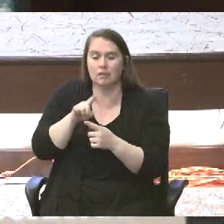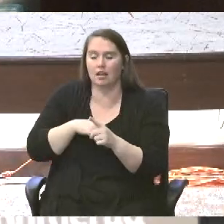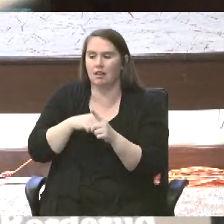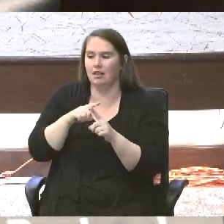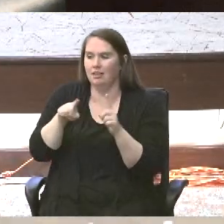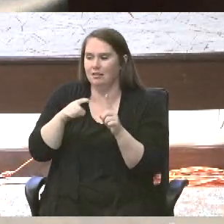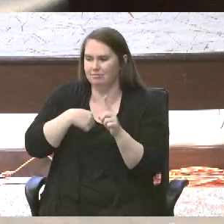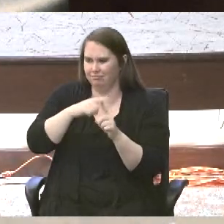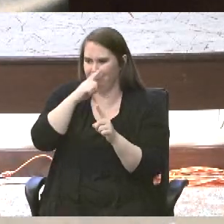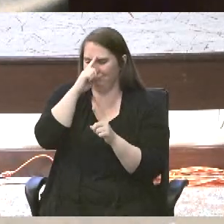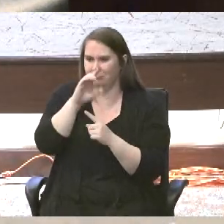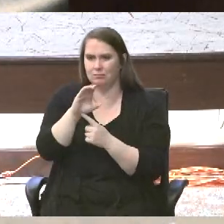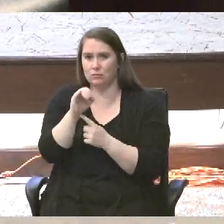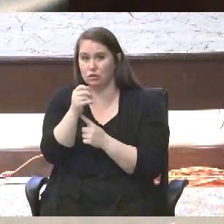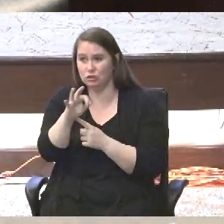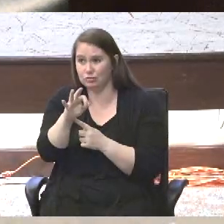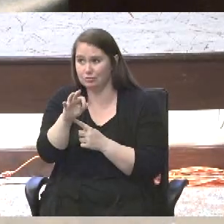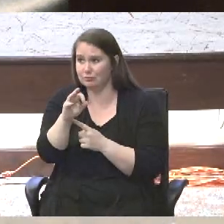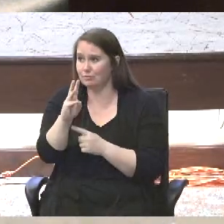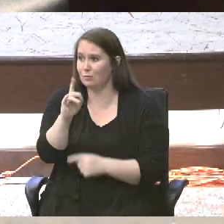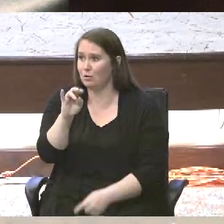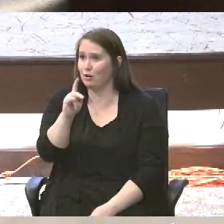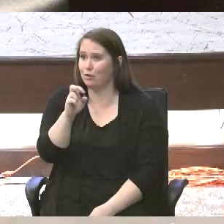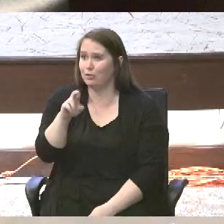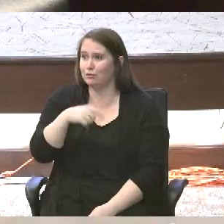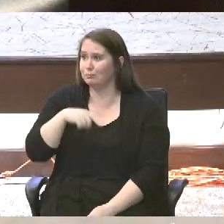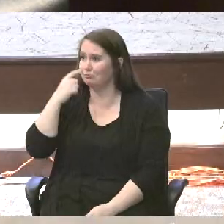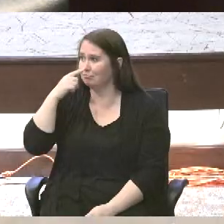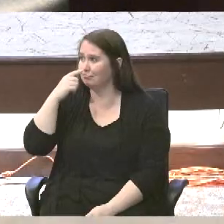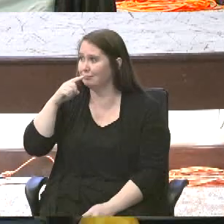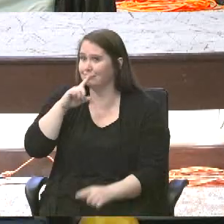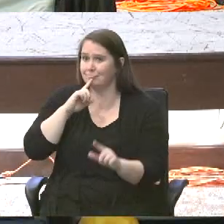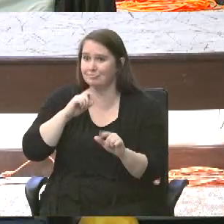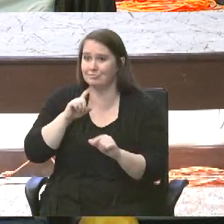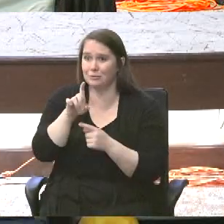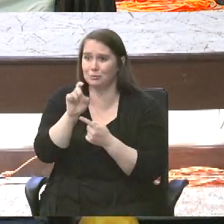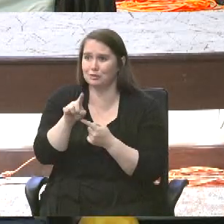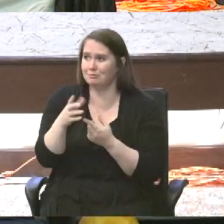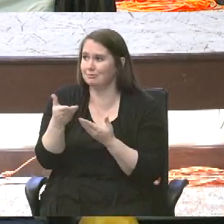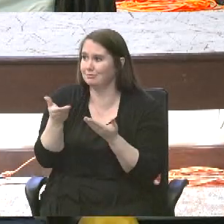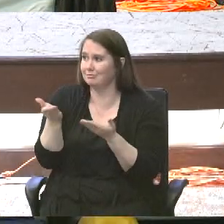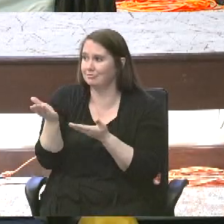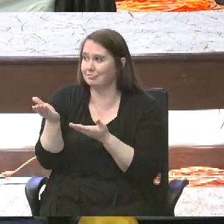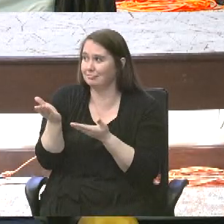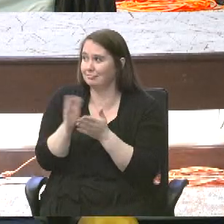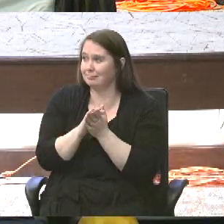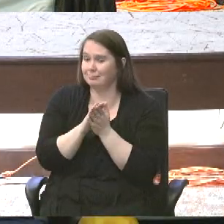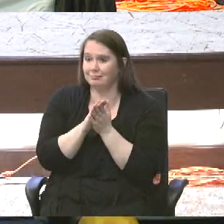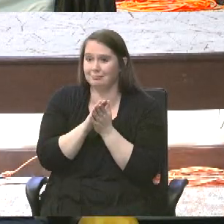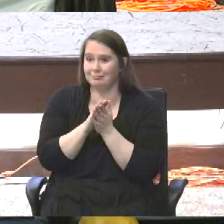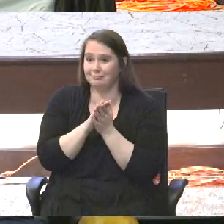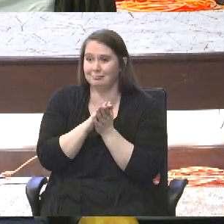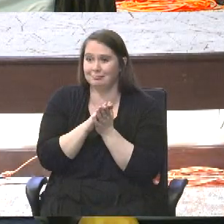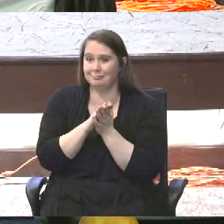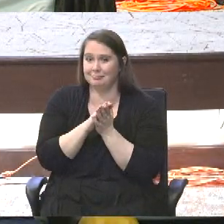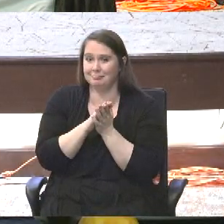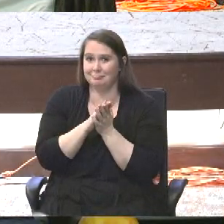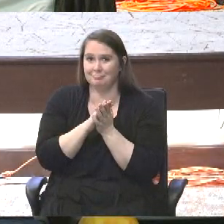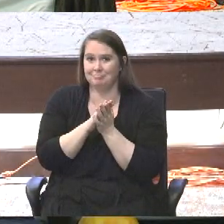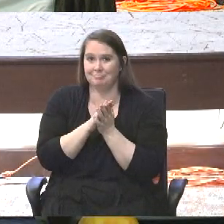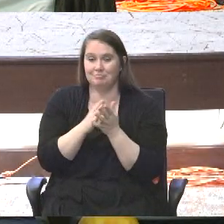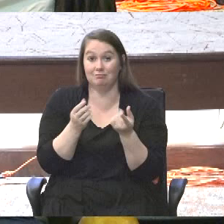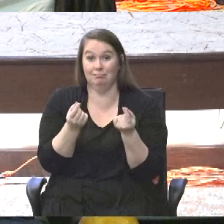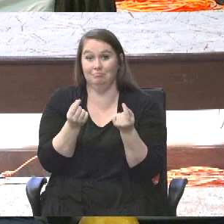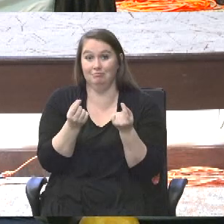Ryan, Chief Walker, we keeping Sailor Bear on the truck? Okay, we are, all right. Yes, all right. God bless. I've got a vest